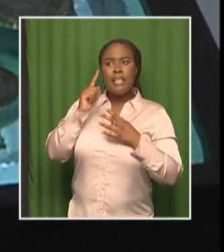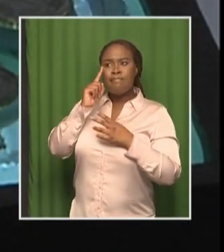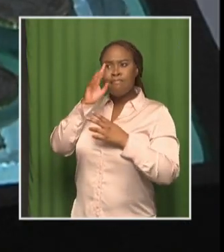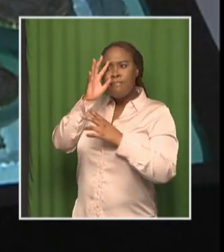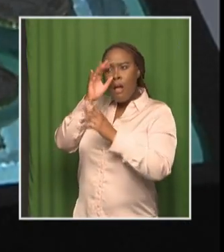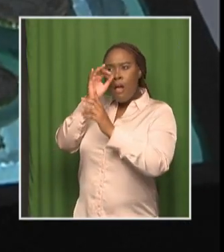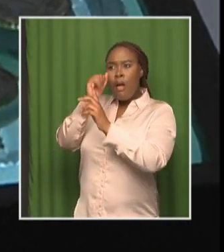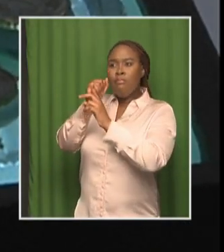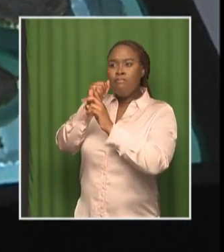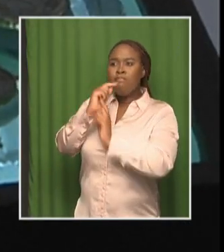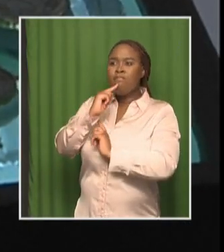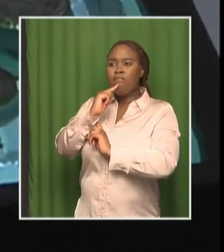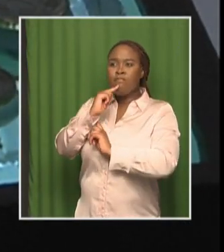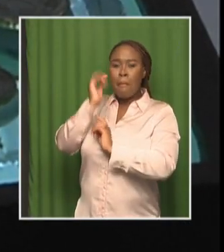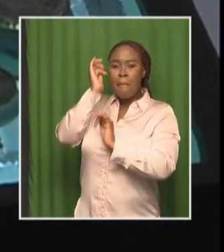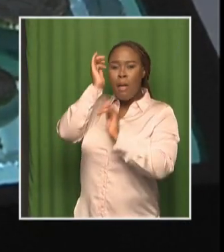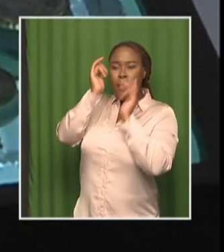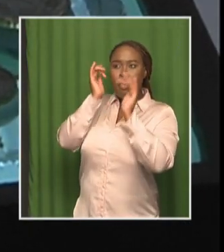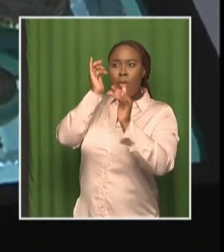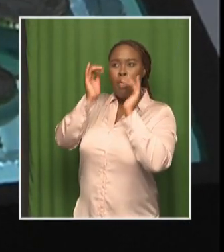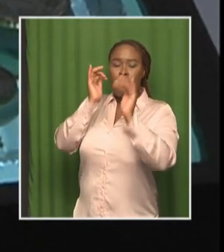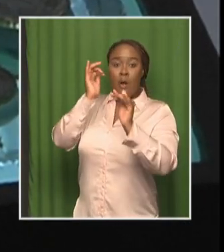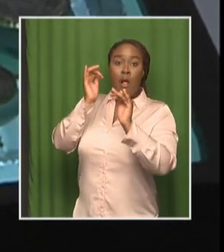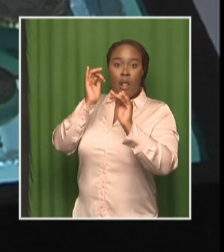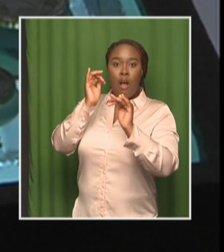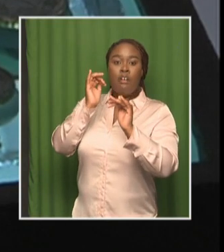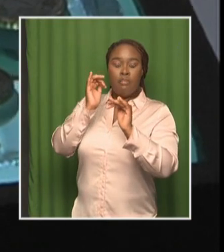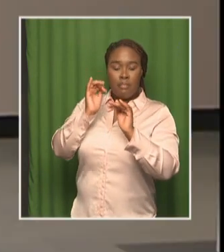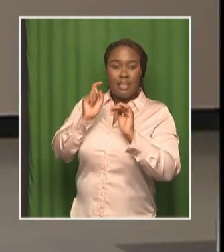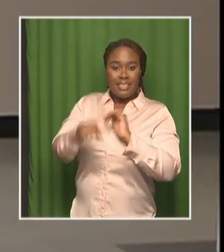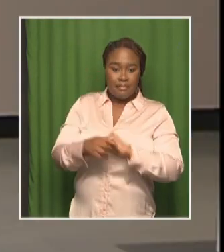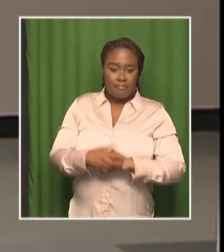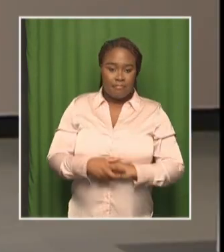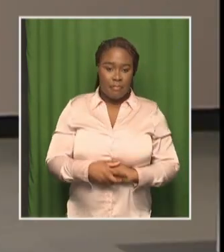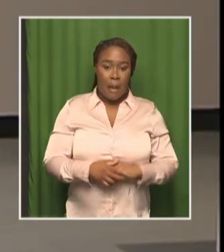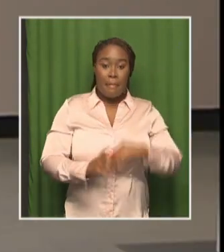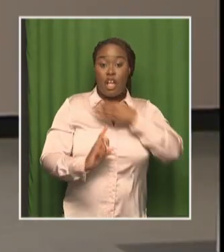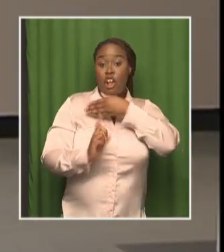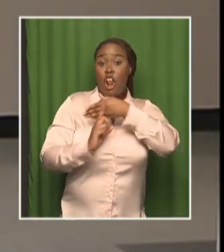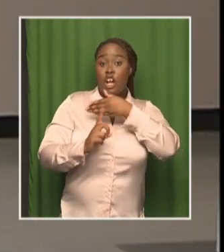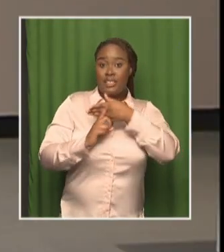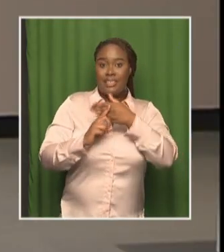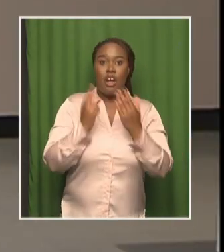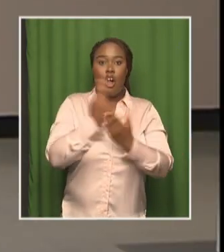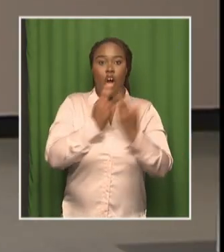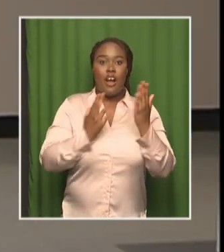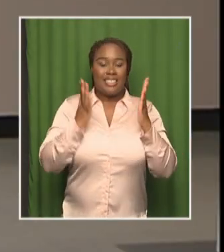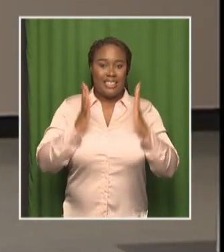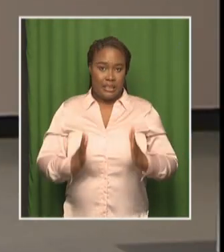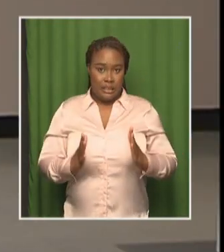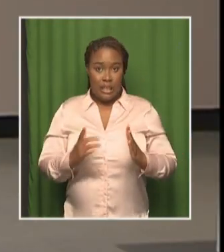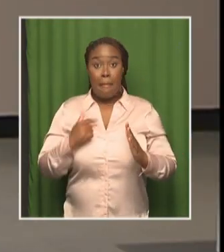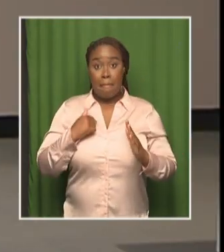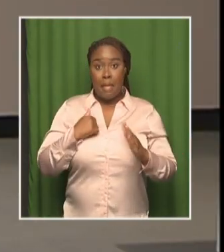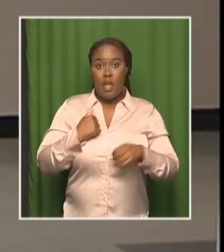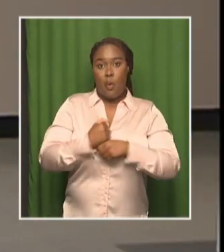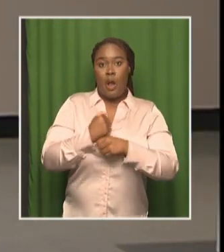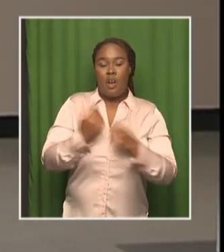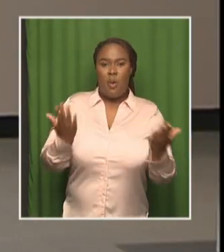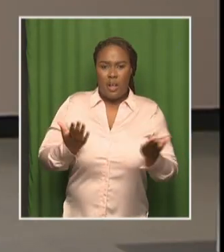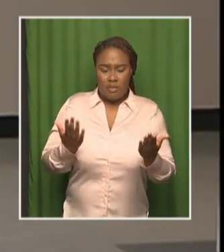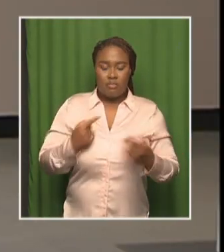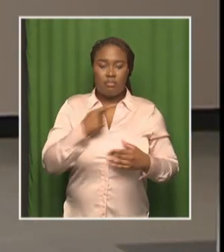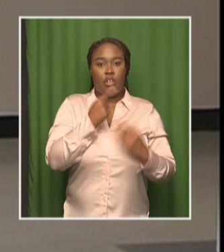that is both light-hearted and thoughtful. I'm a glass artist, so I work with glass as my